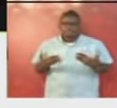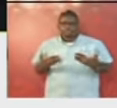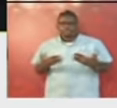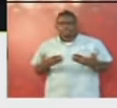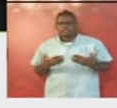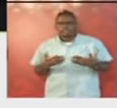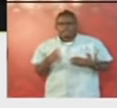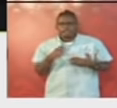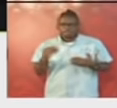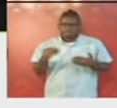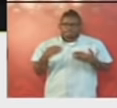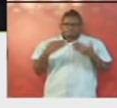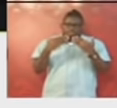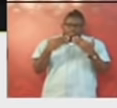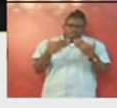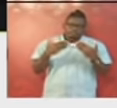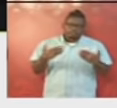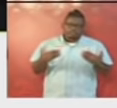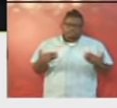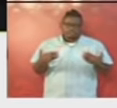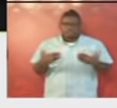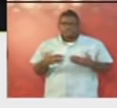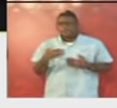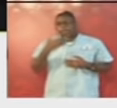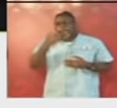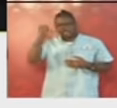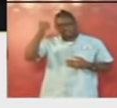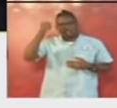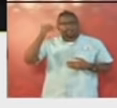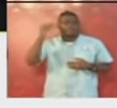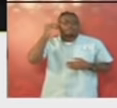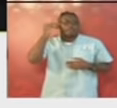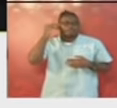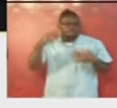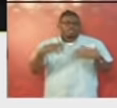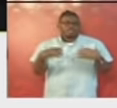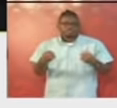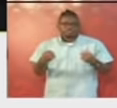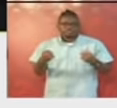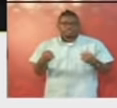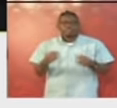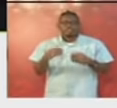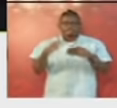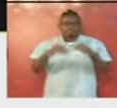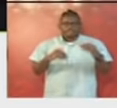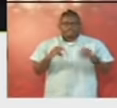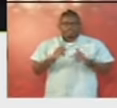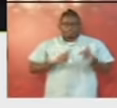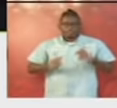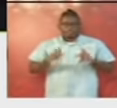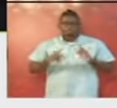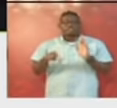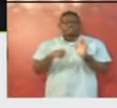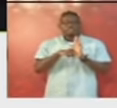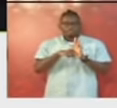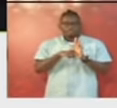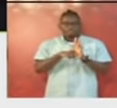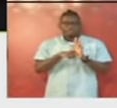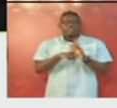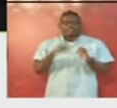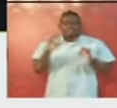gratitude, had much higher mental health index scores than individuals who reported negative emotions such as